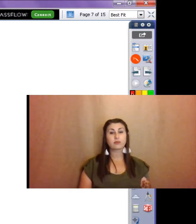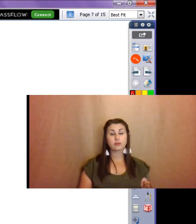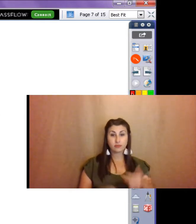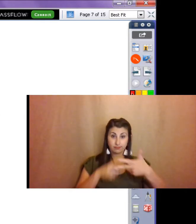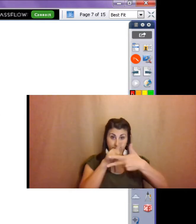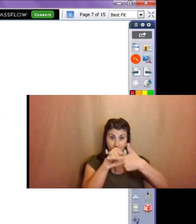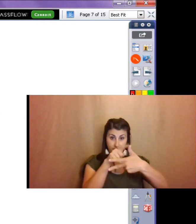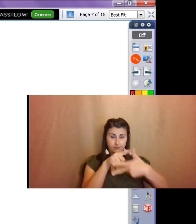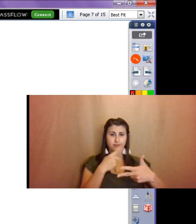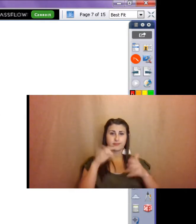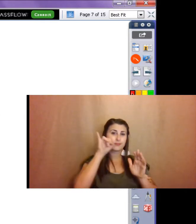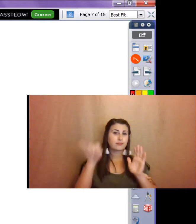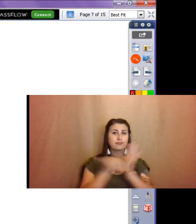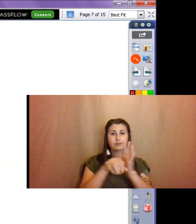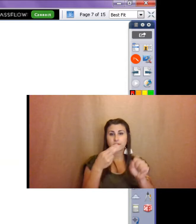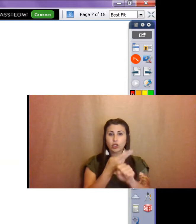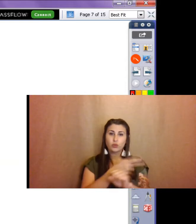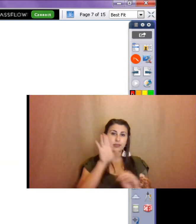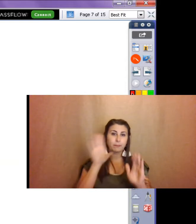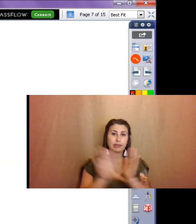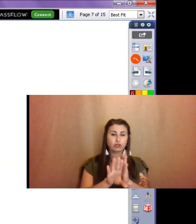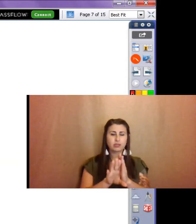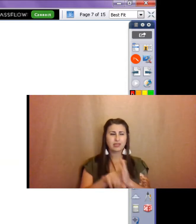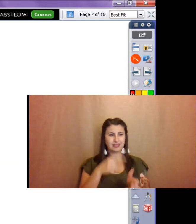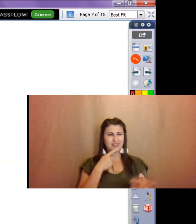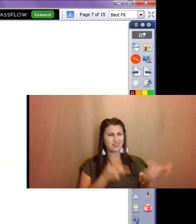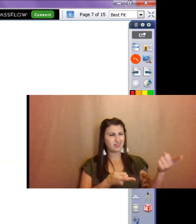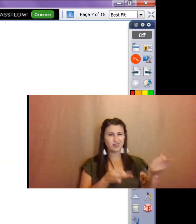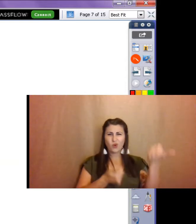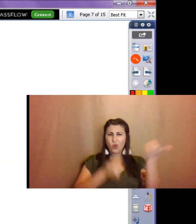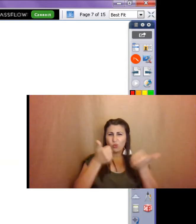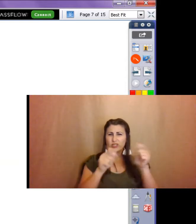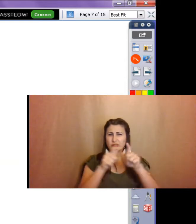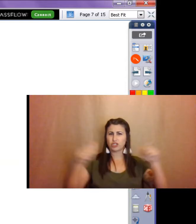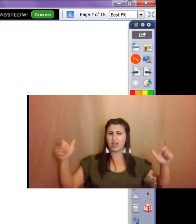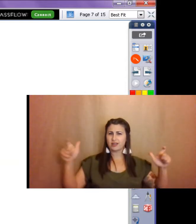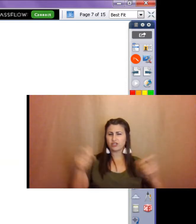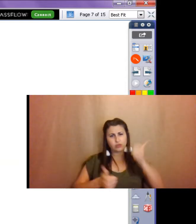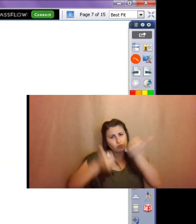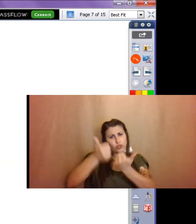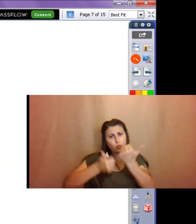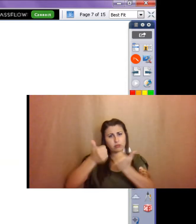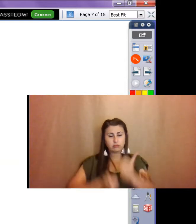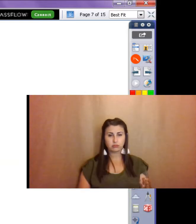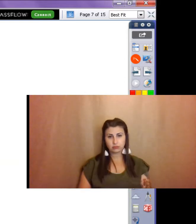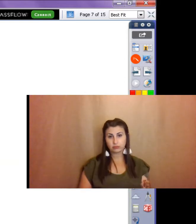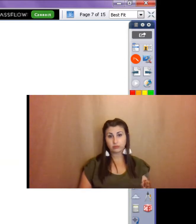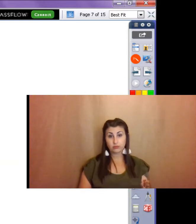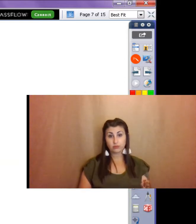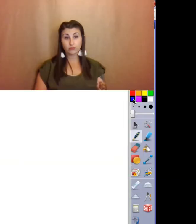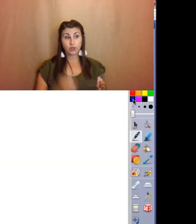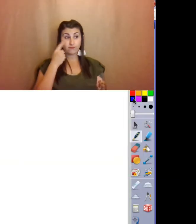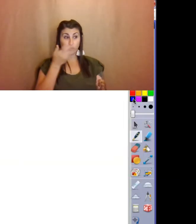So this is type 1, identify them using pictures. It says which are dilations. So let's just try to figure out which ones